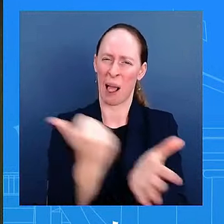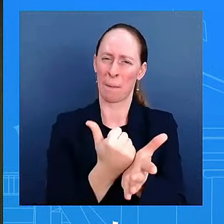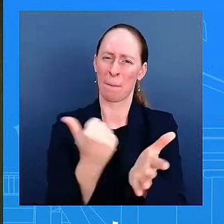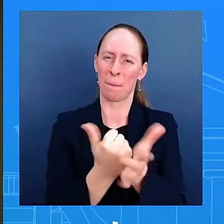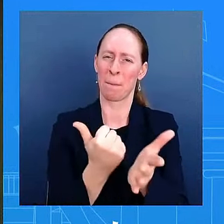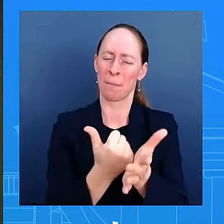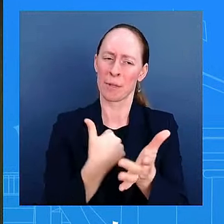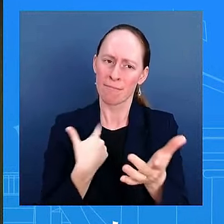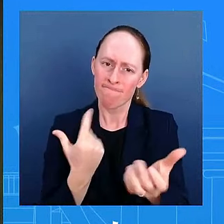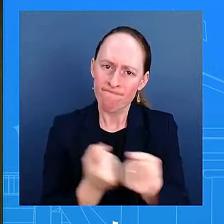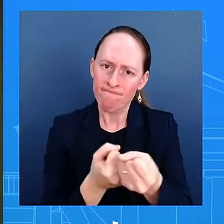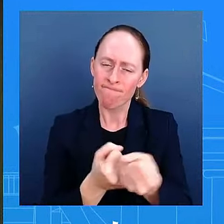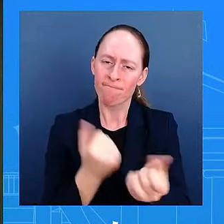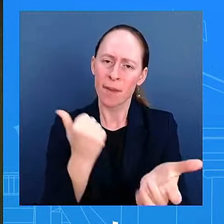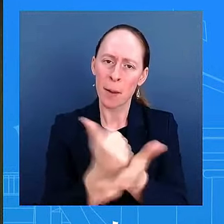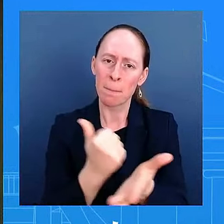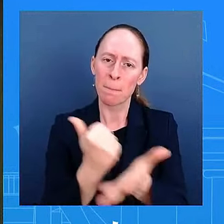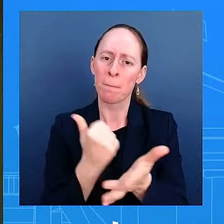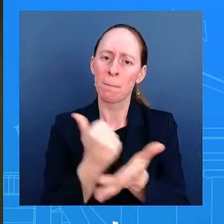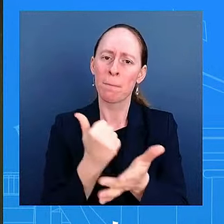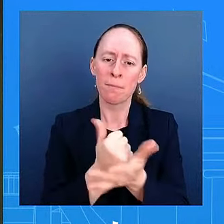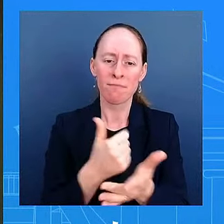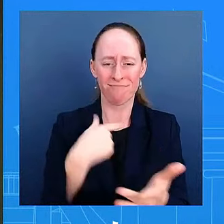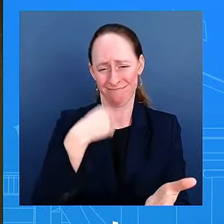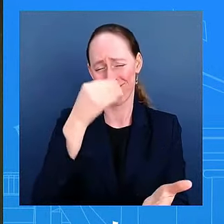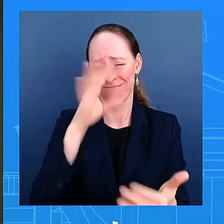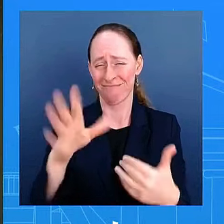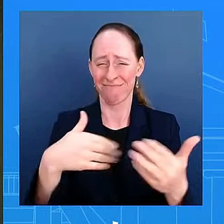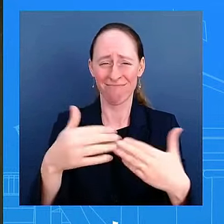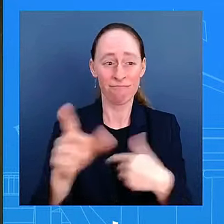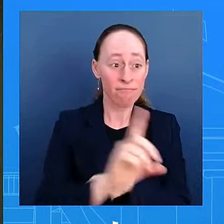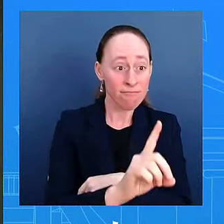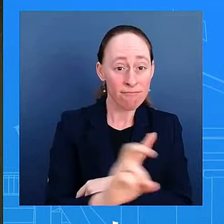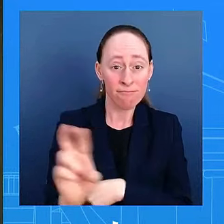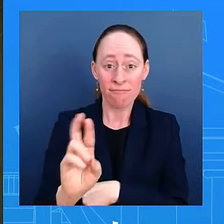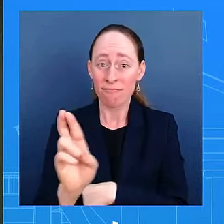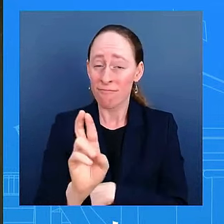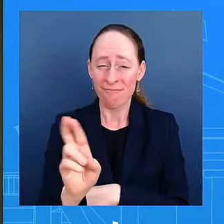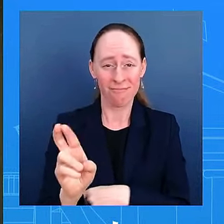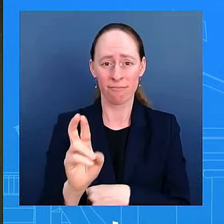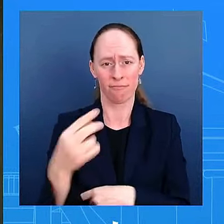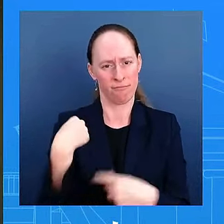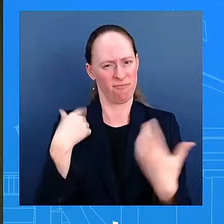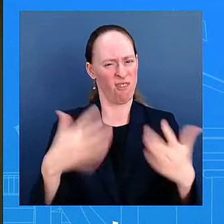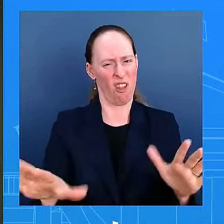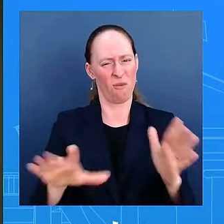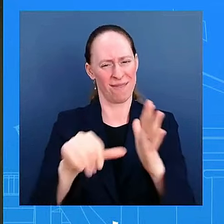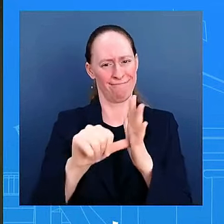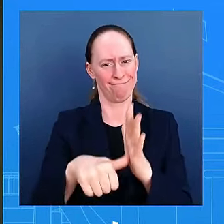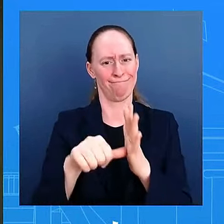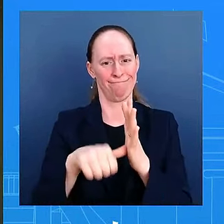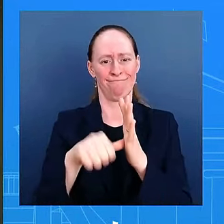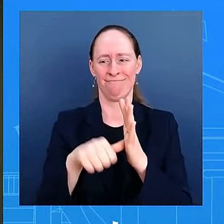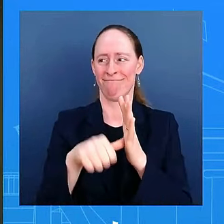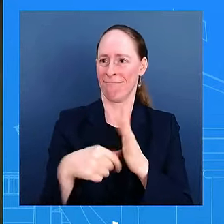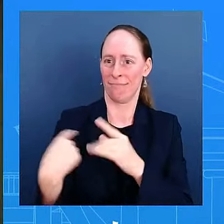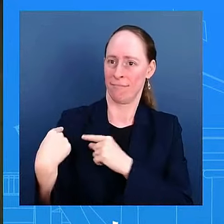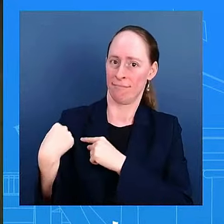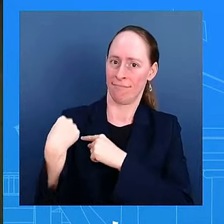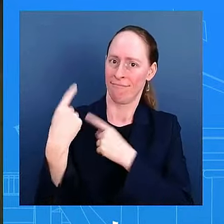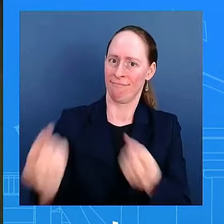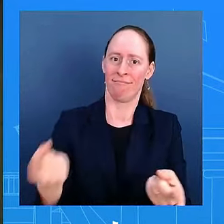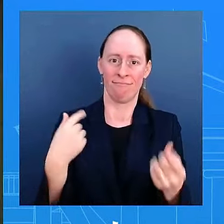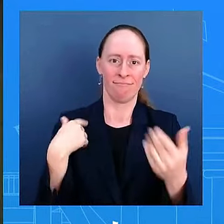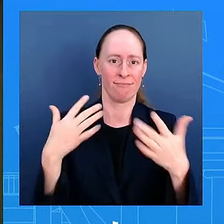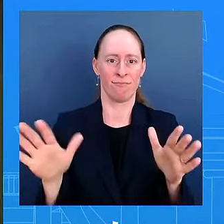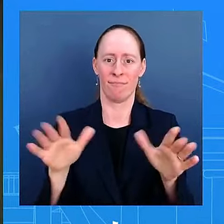party. And I have said publicly many a time since Hurricane Helene first hit in late September,